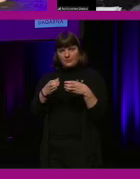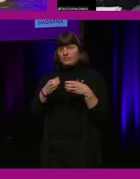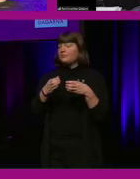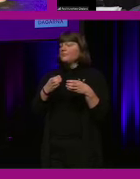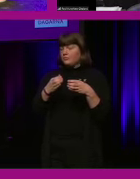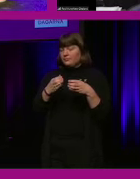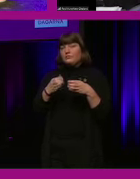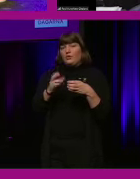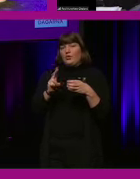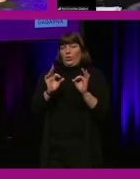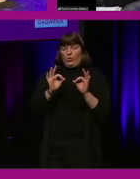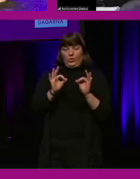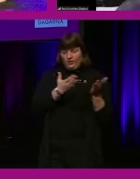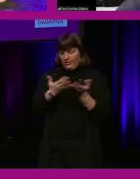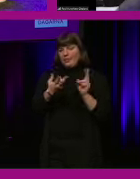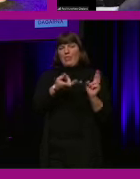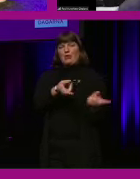to democracy.